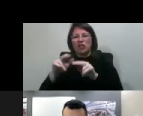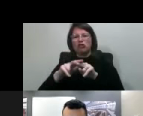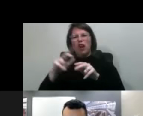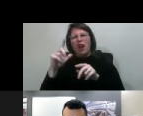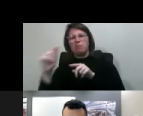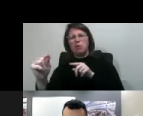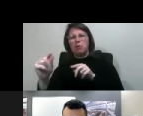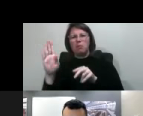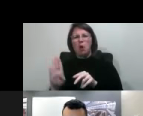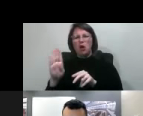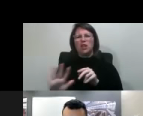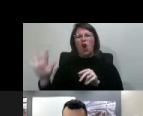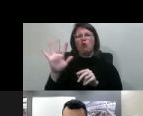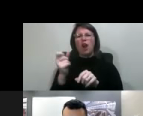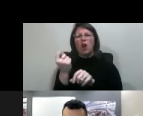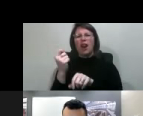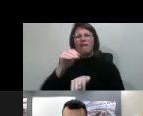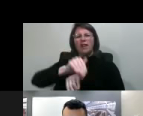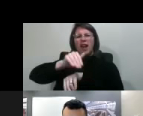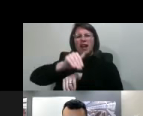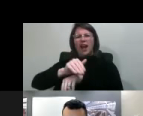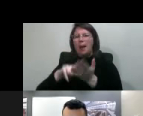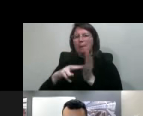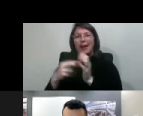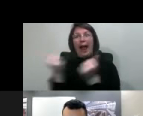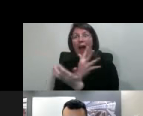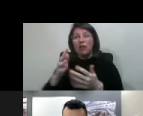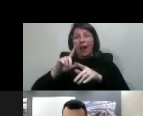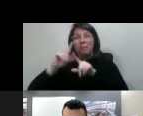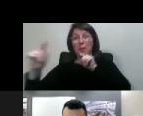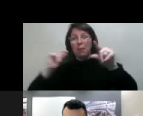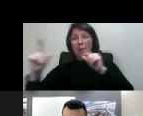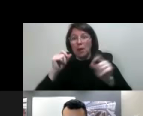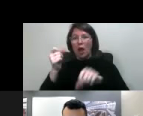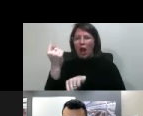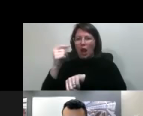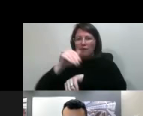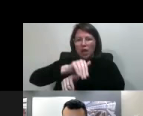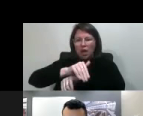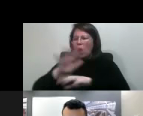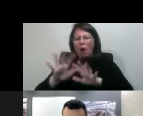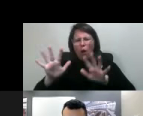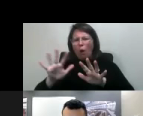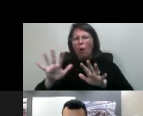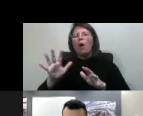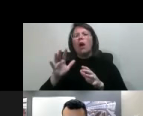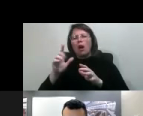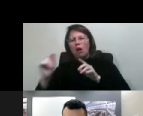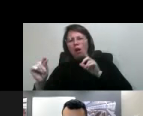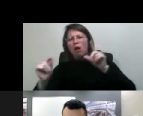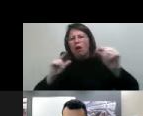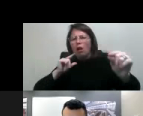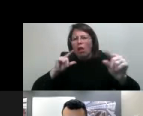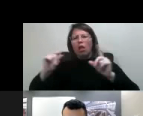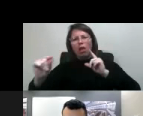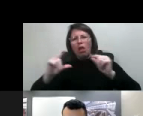11. Again, please note that these everything can't leave at 11. Things get staggered out of North and South Station. So we will have the final